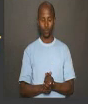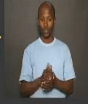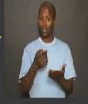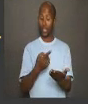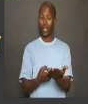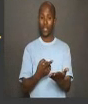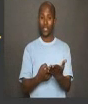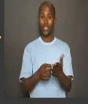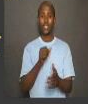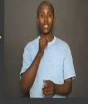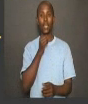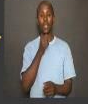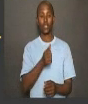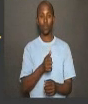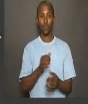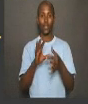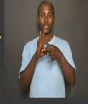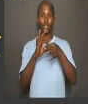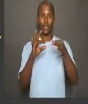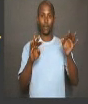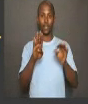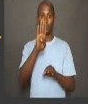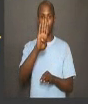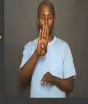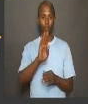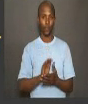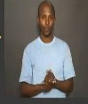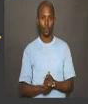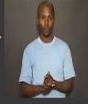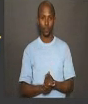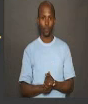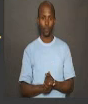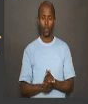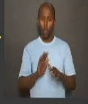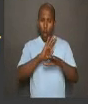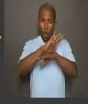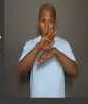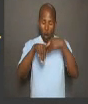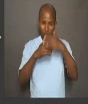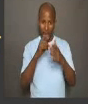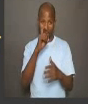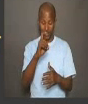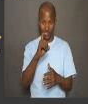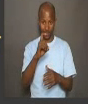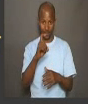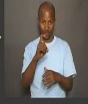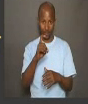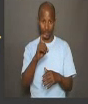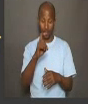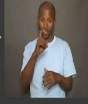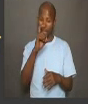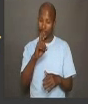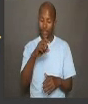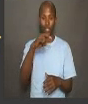Here is the negation of statement B. For all x, x